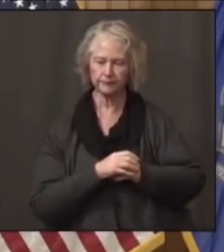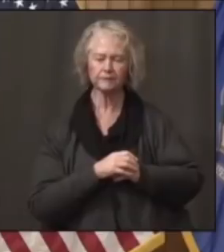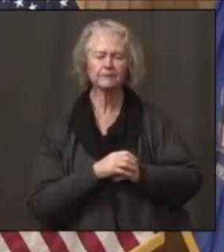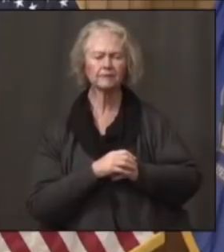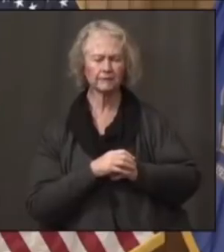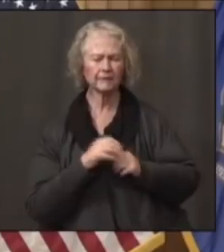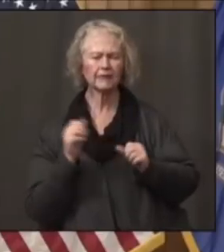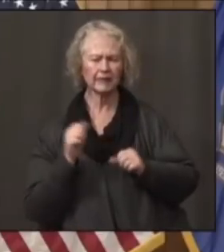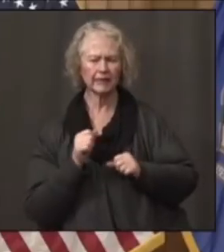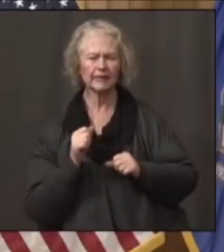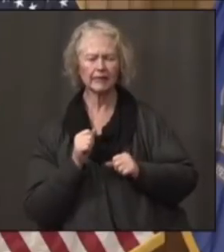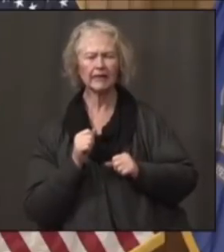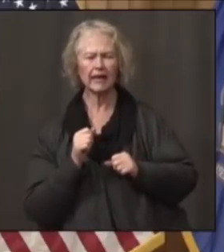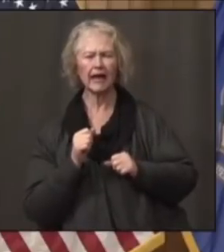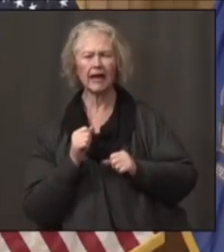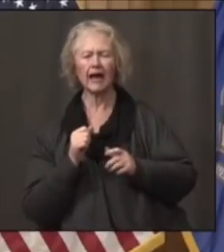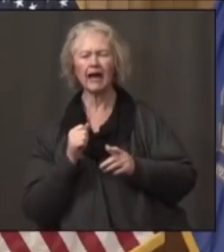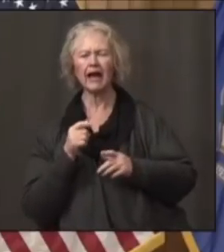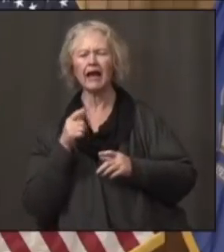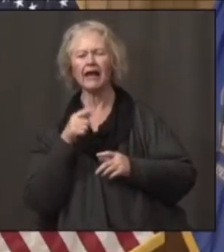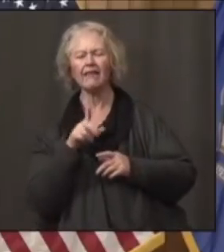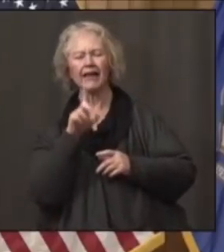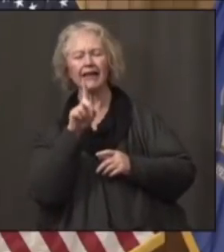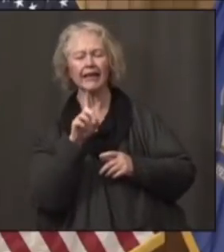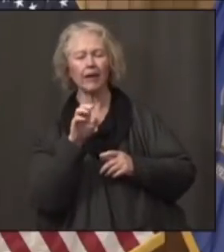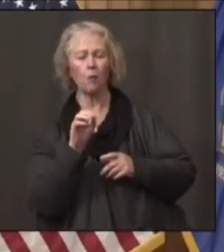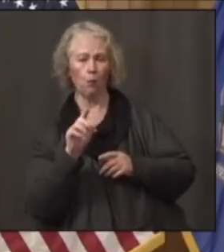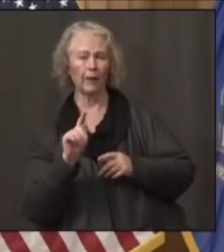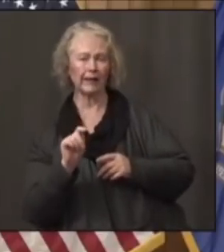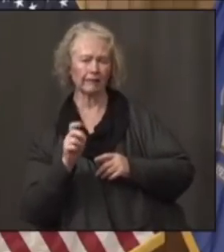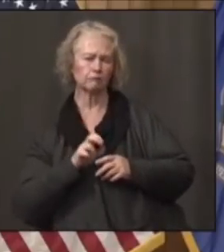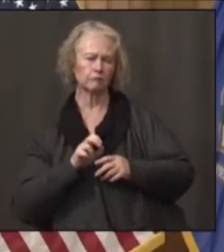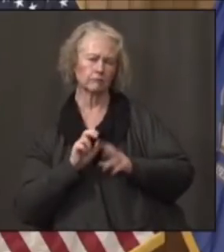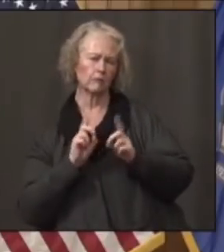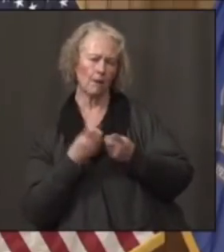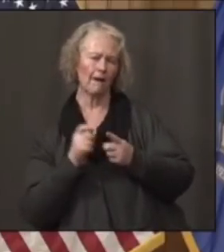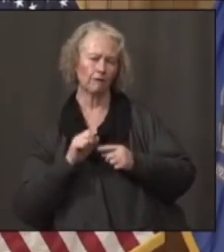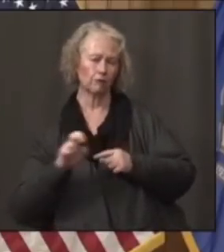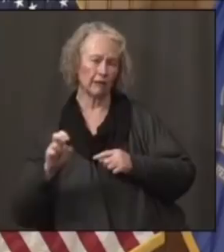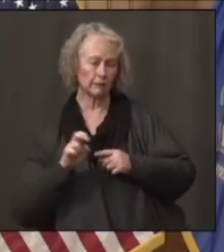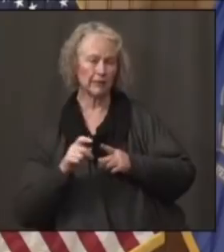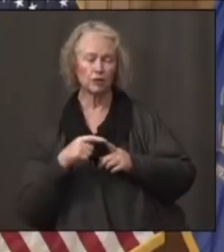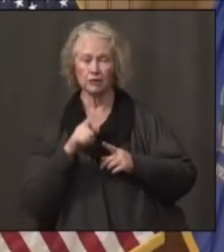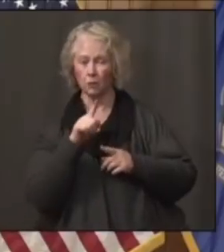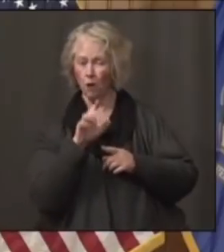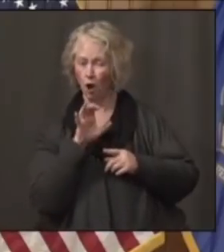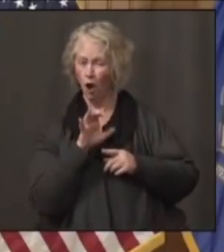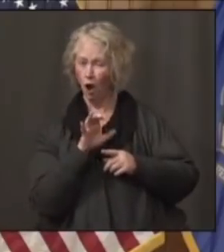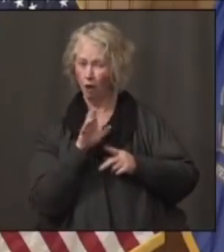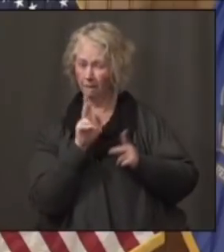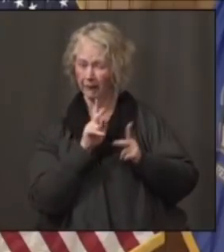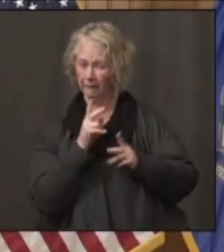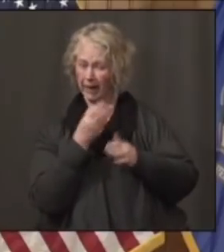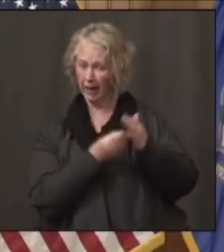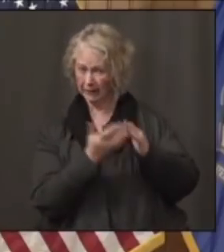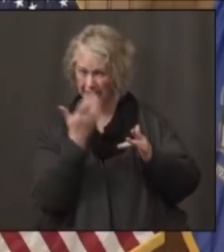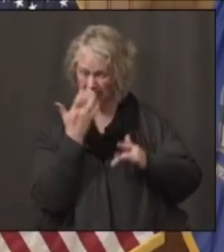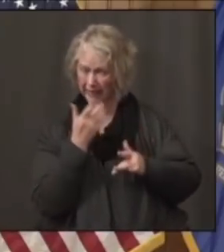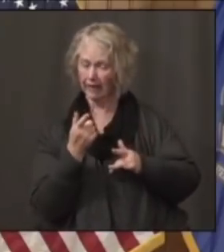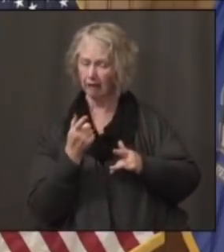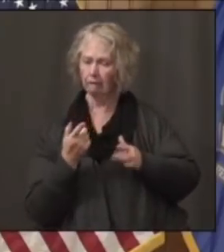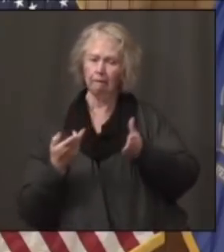Yeah, just a question for our friends over at the DOT. With 100 people out sick, the state hired around 200 more